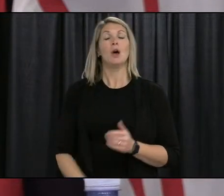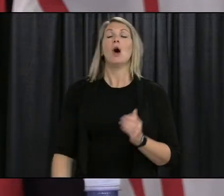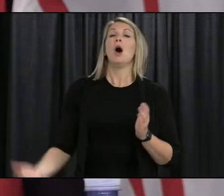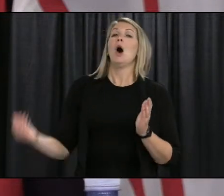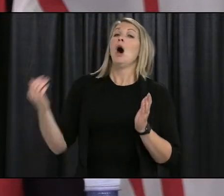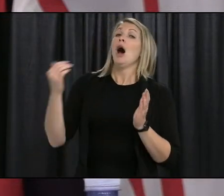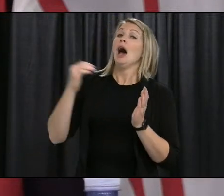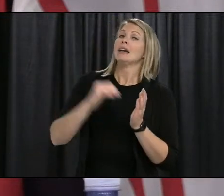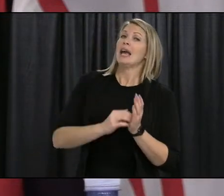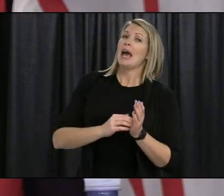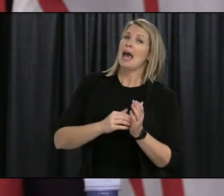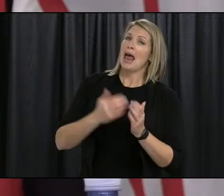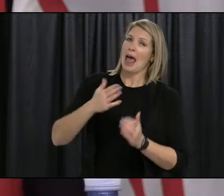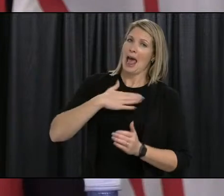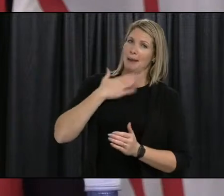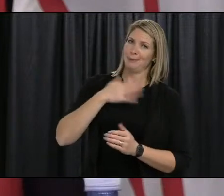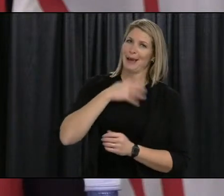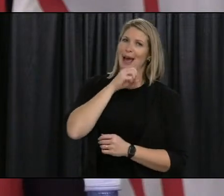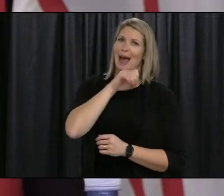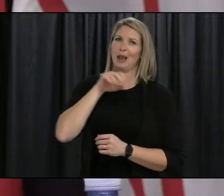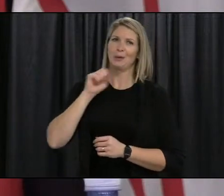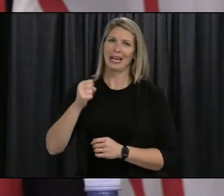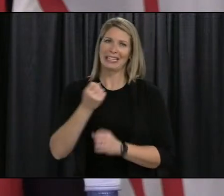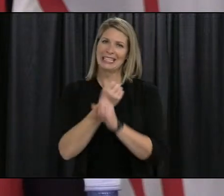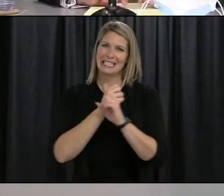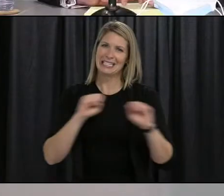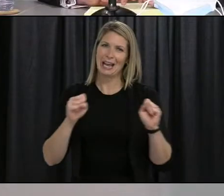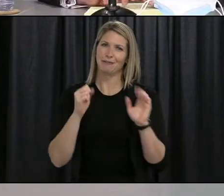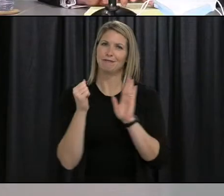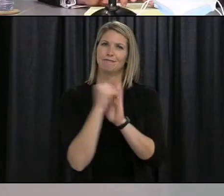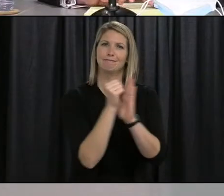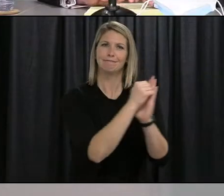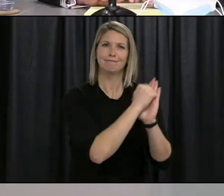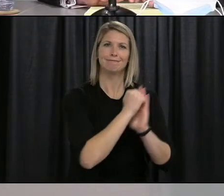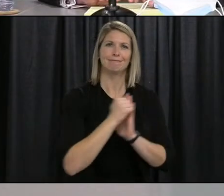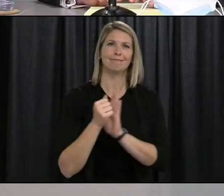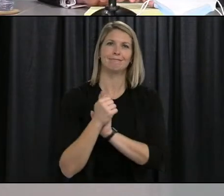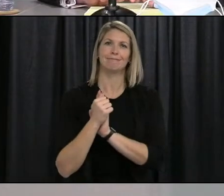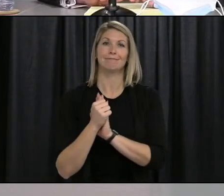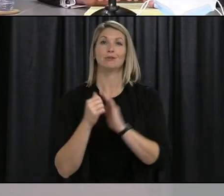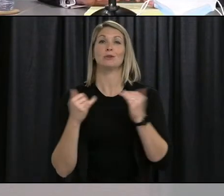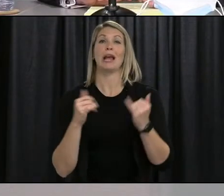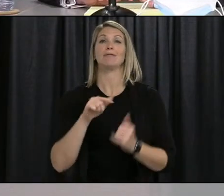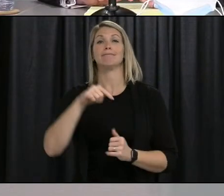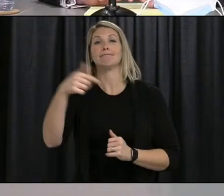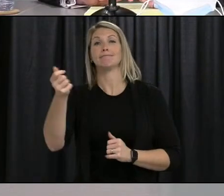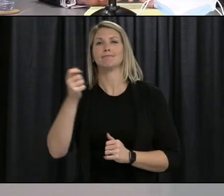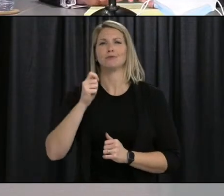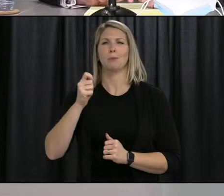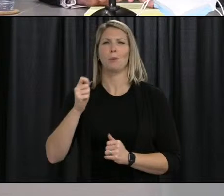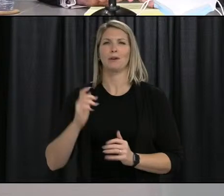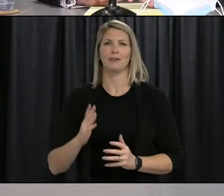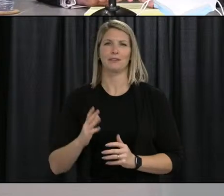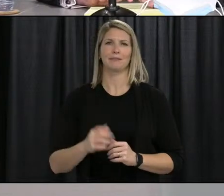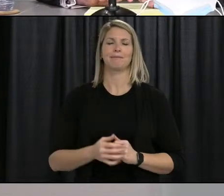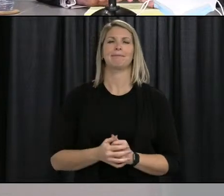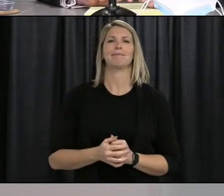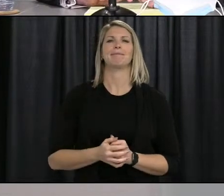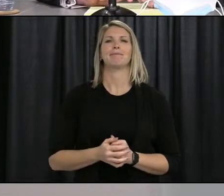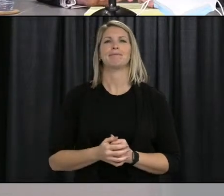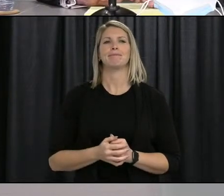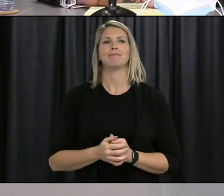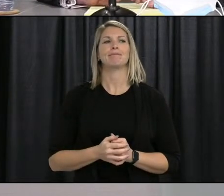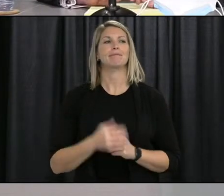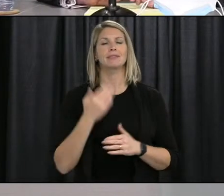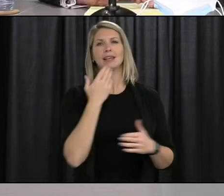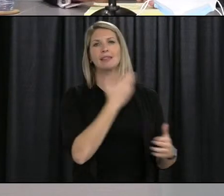Halloween and safe trick-or-treating. And with that, Kathy, I'll turn it over to you for the question period. Thank